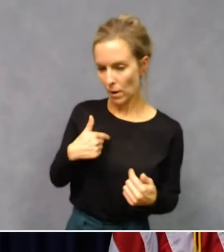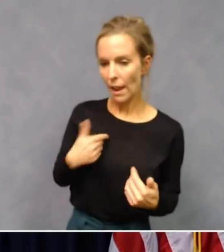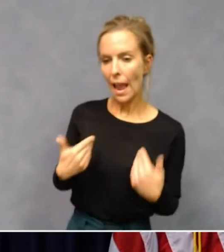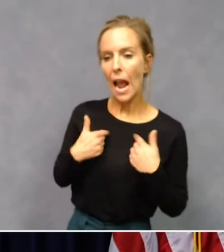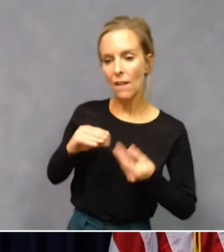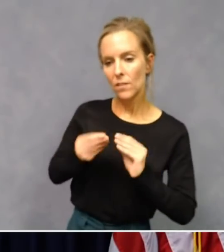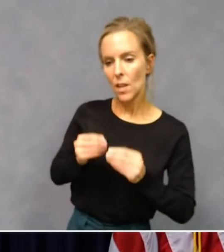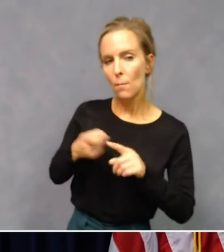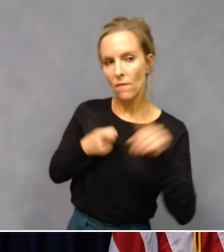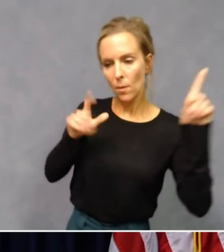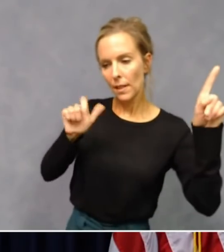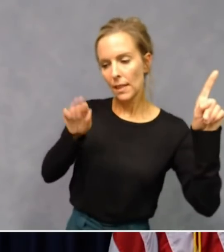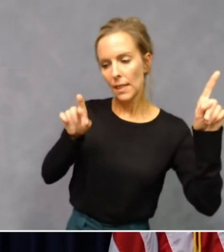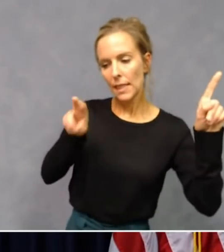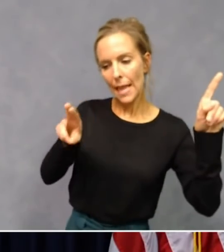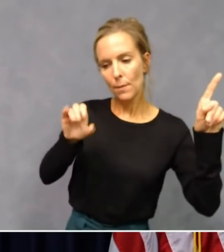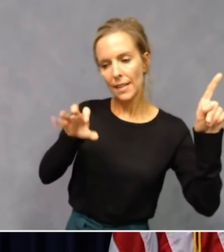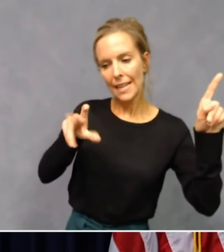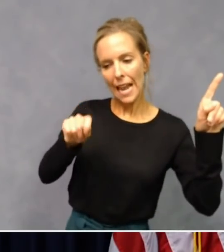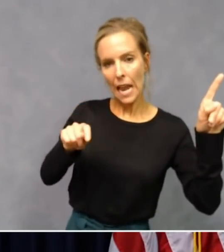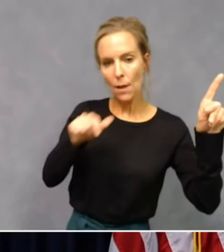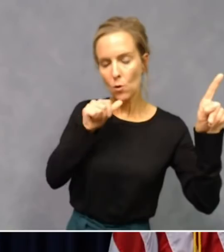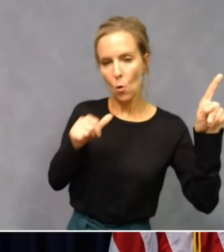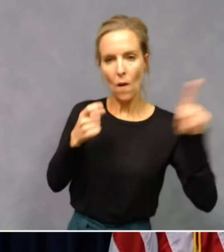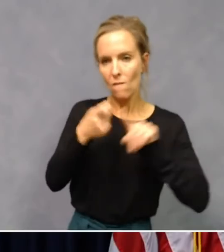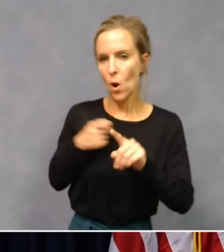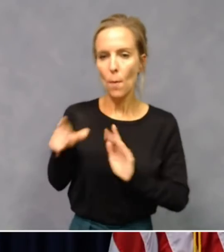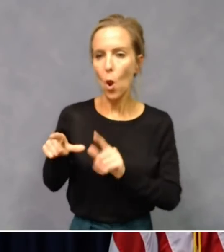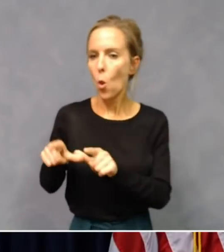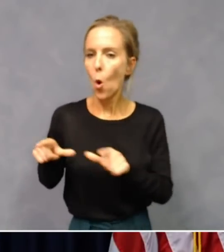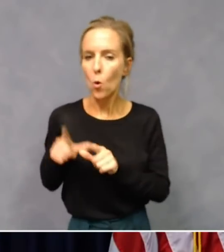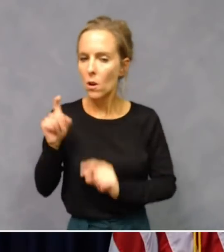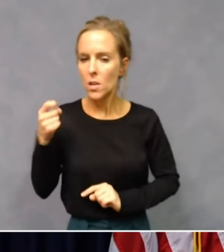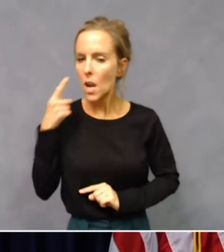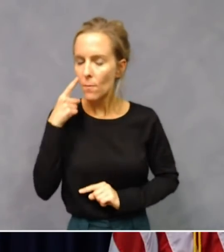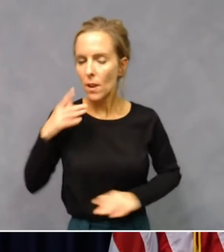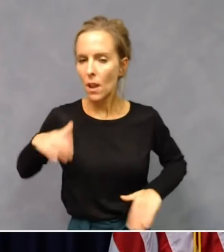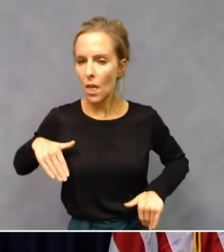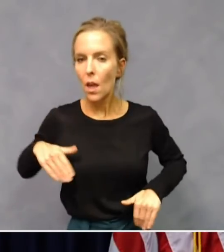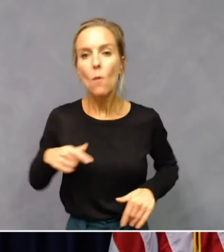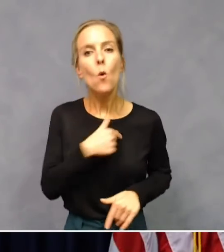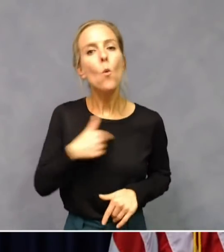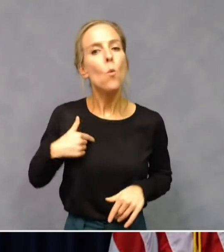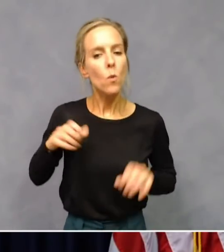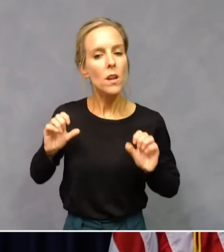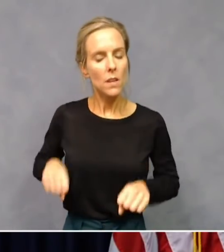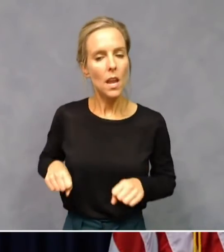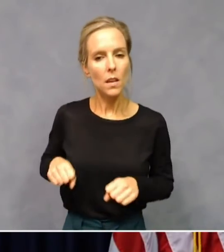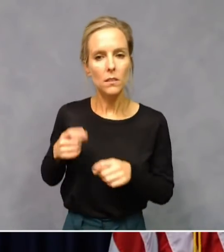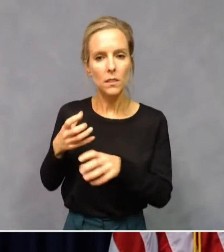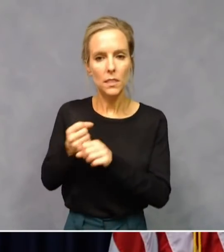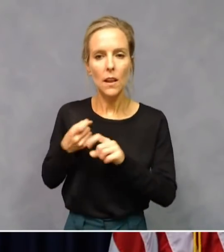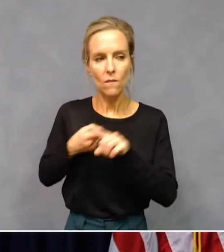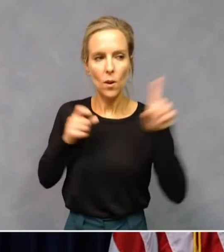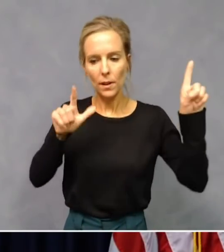cabinet. I don't think we have them from local governments, but we'll get you those numbers from the labor cabinet itself.